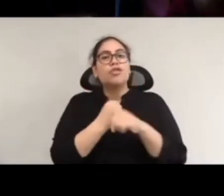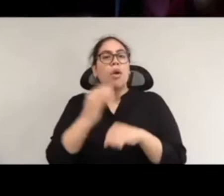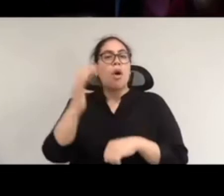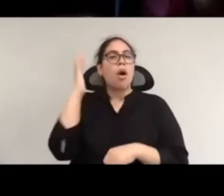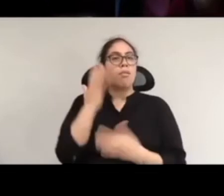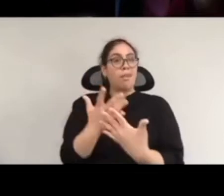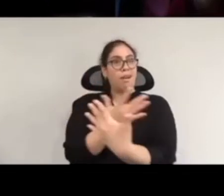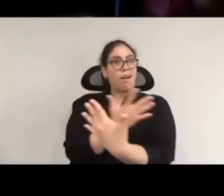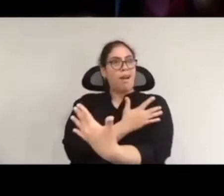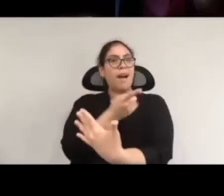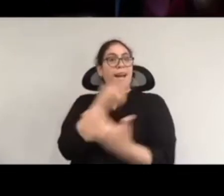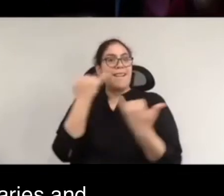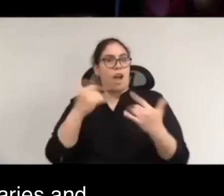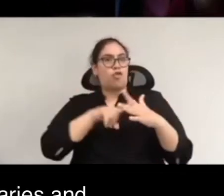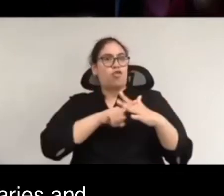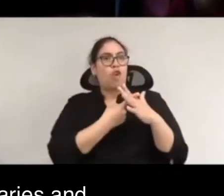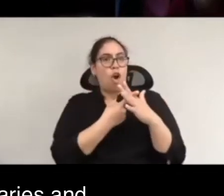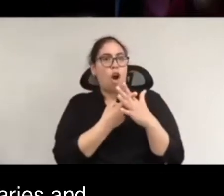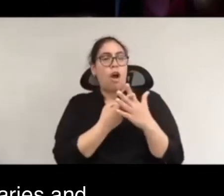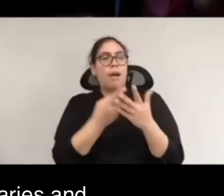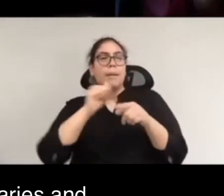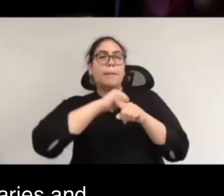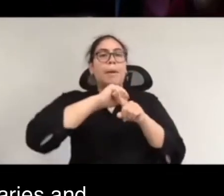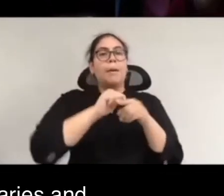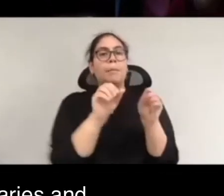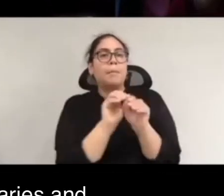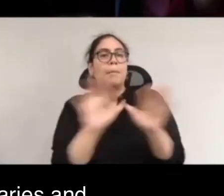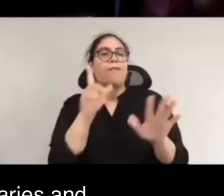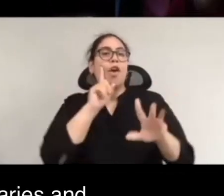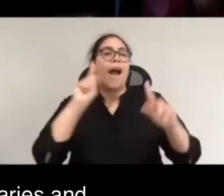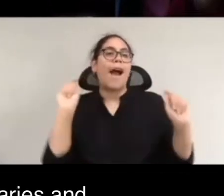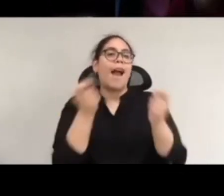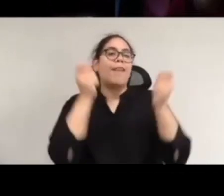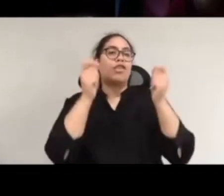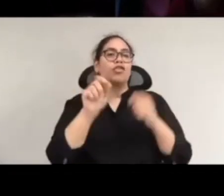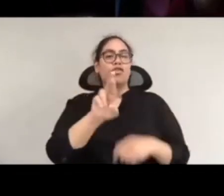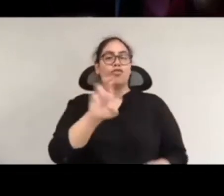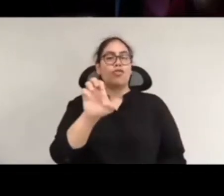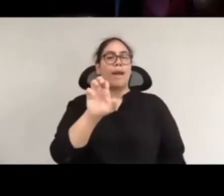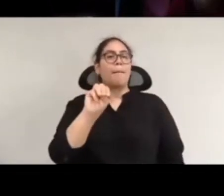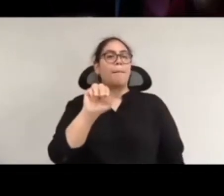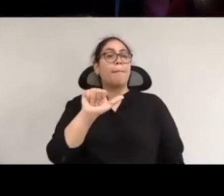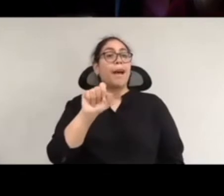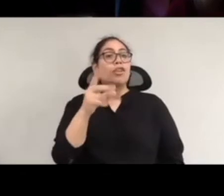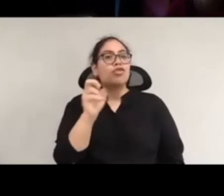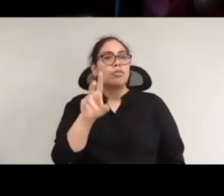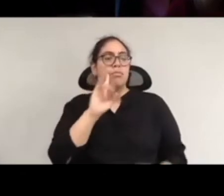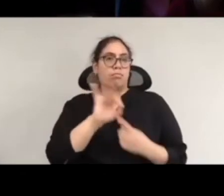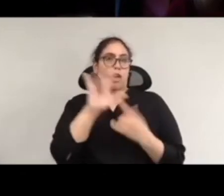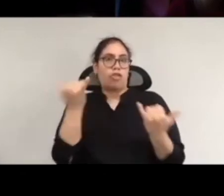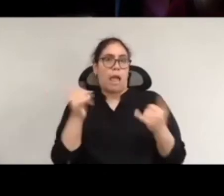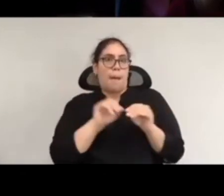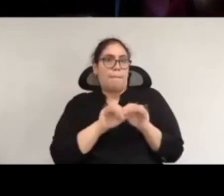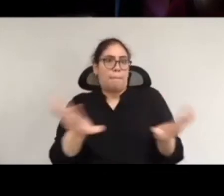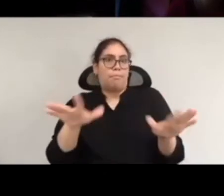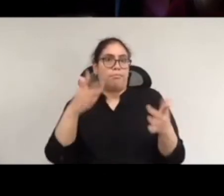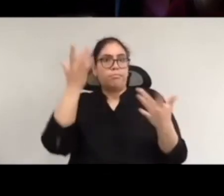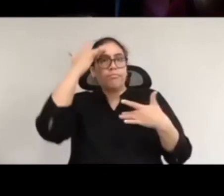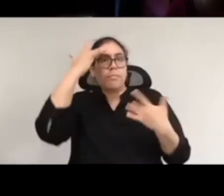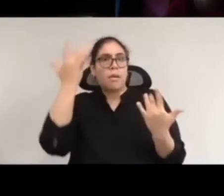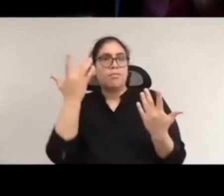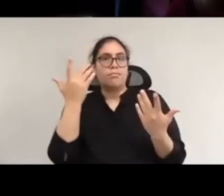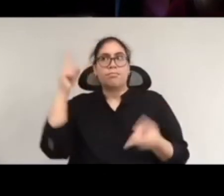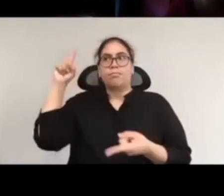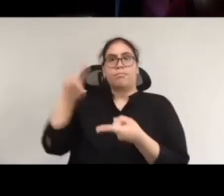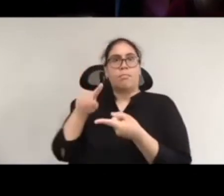being remastered right now for anniversaries, and especially in the pandemic, since there's not much coming out, they're, putting out